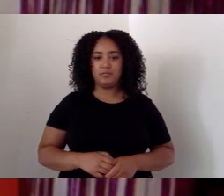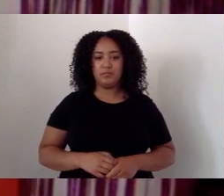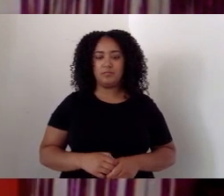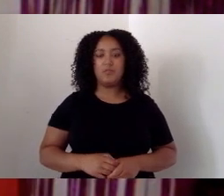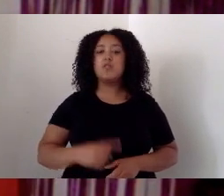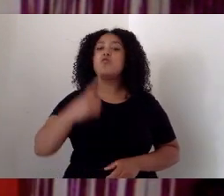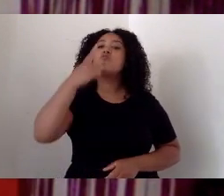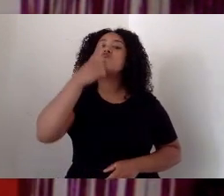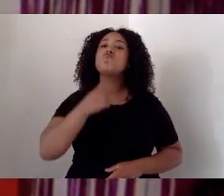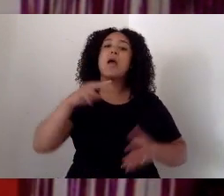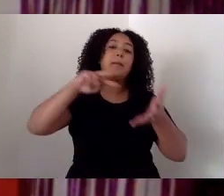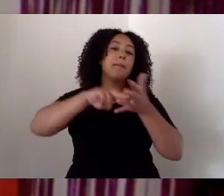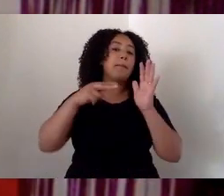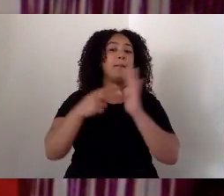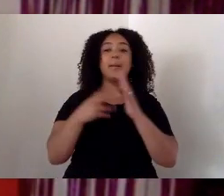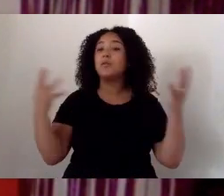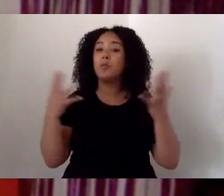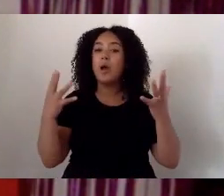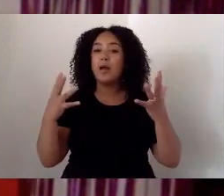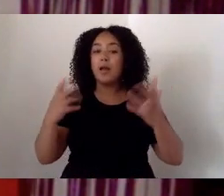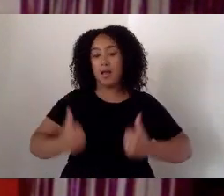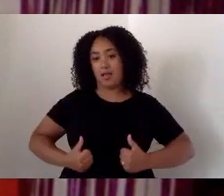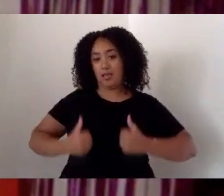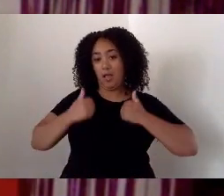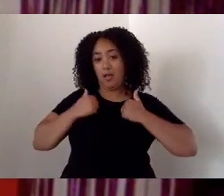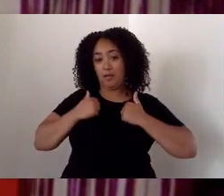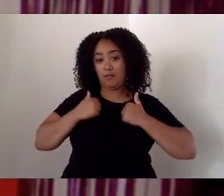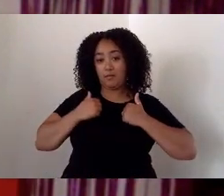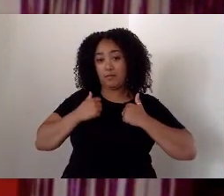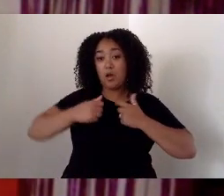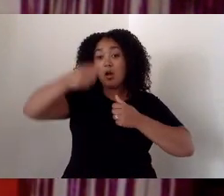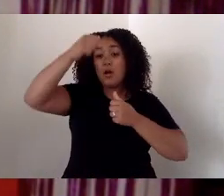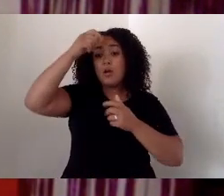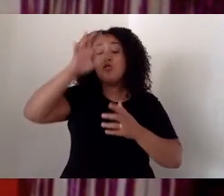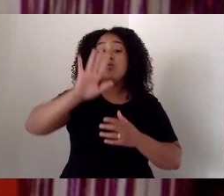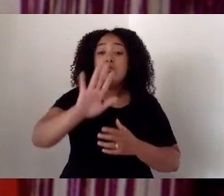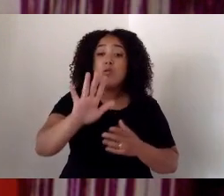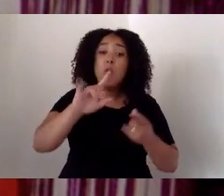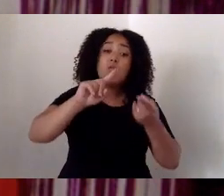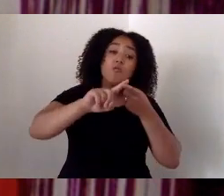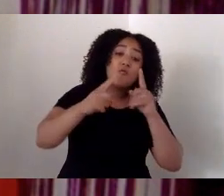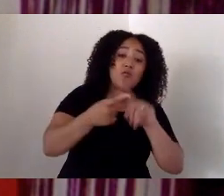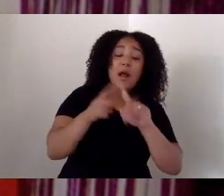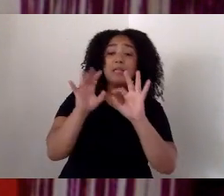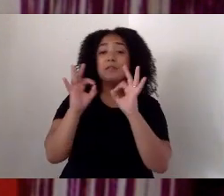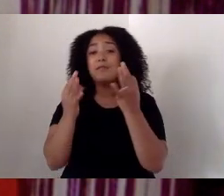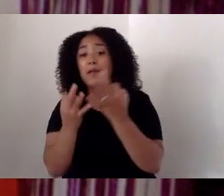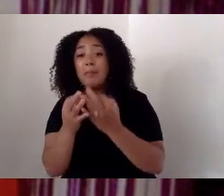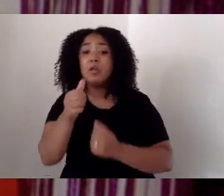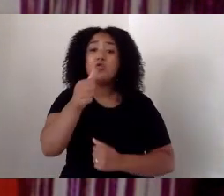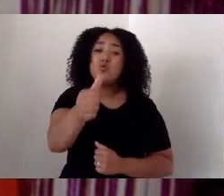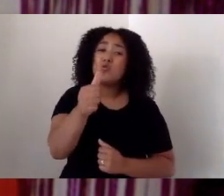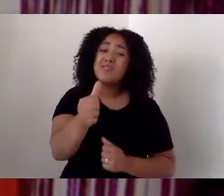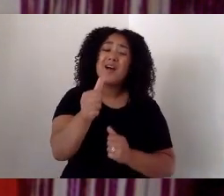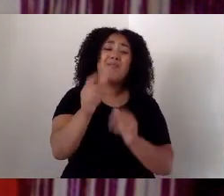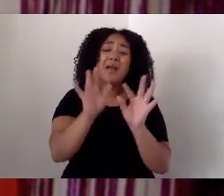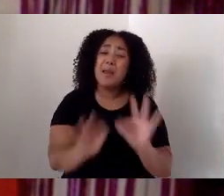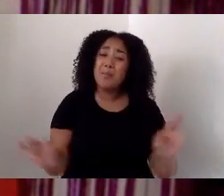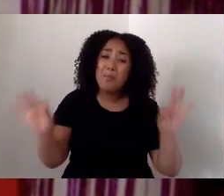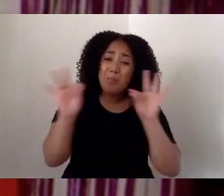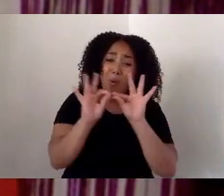Red is for life. Remember that our lives and the lives of those who we love are valid,